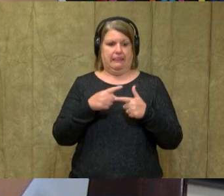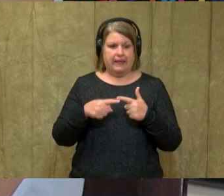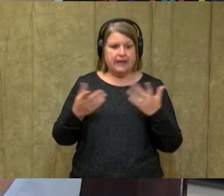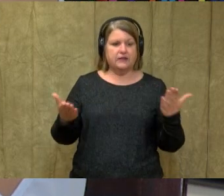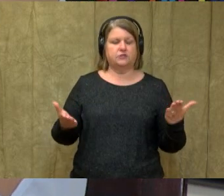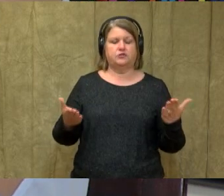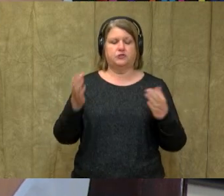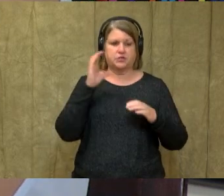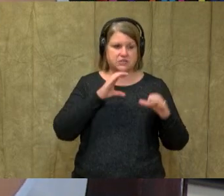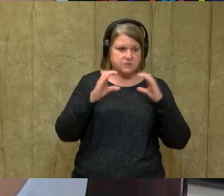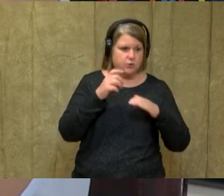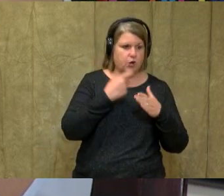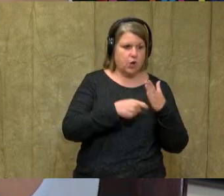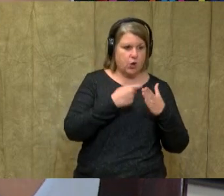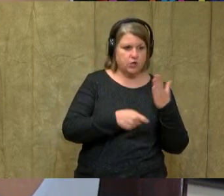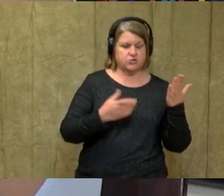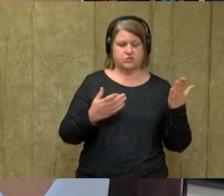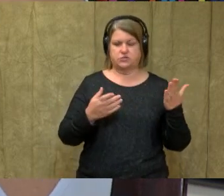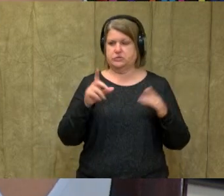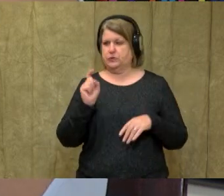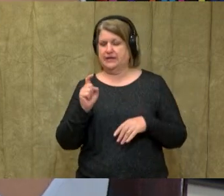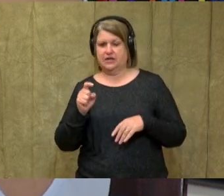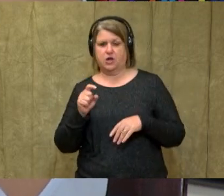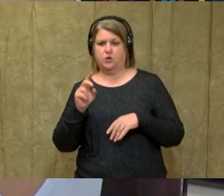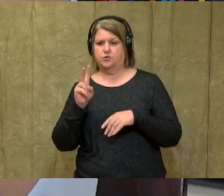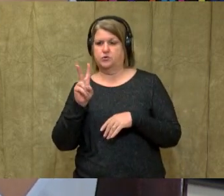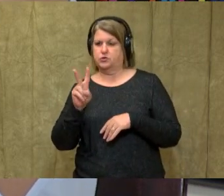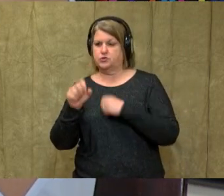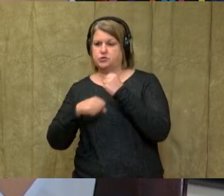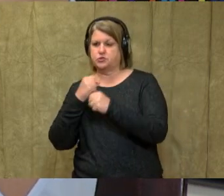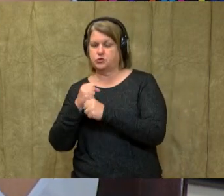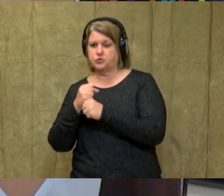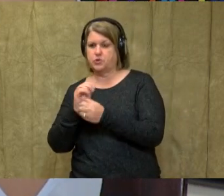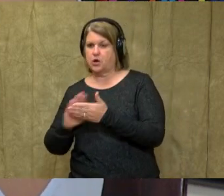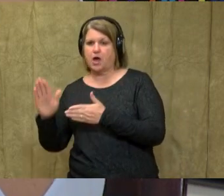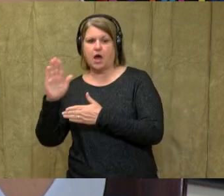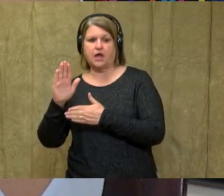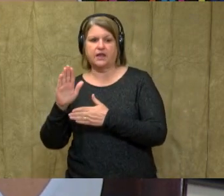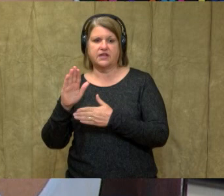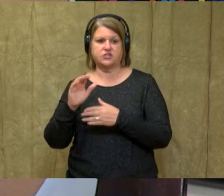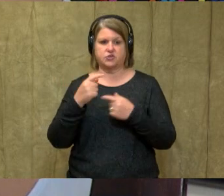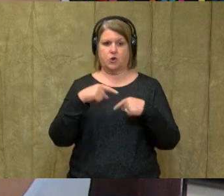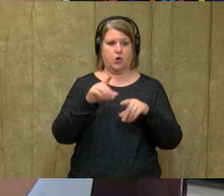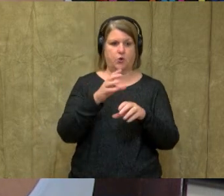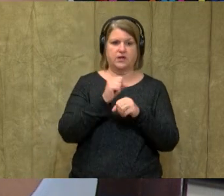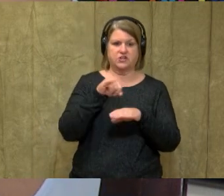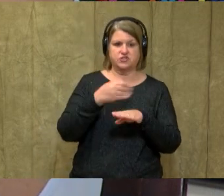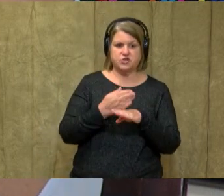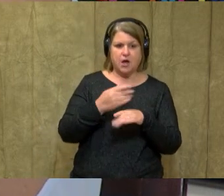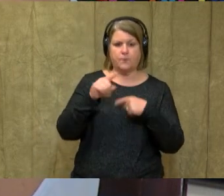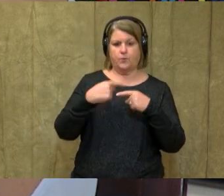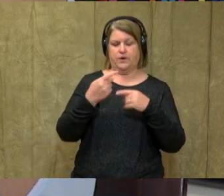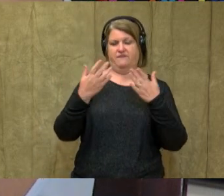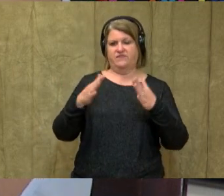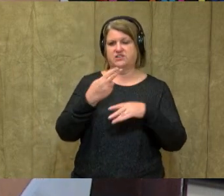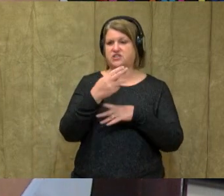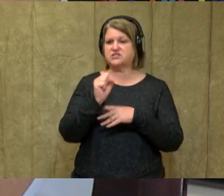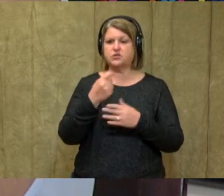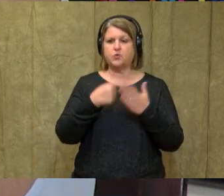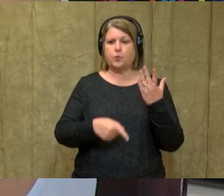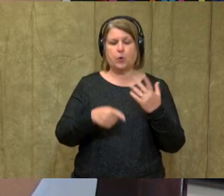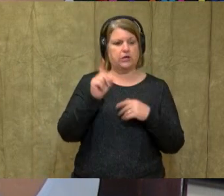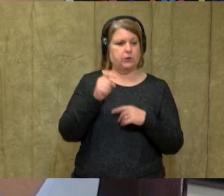What do I need to do? Do I need to go to a 2-year college? Is it a job just straight out of high school? What skills do I need? What do I need to do?